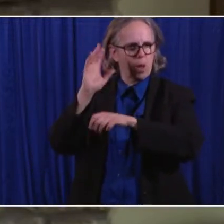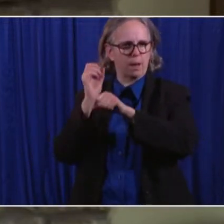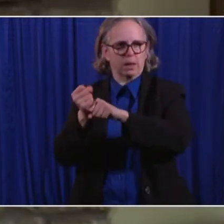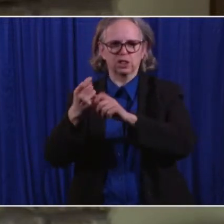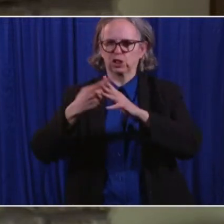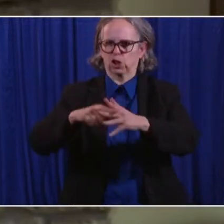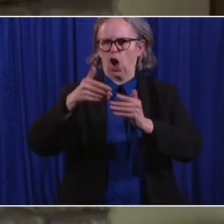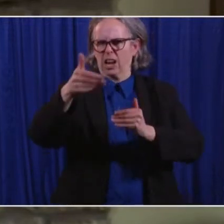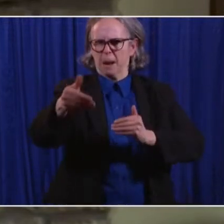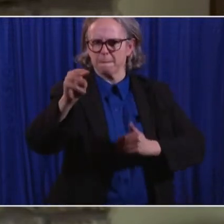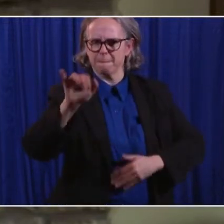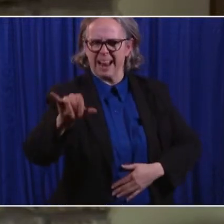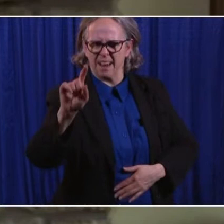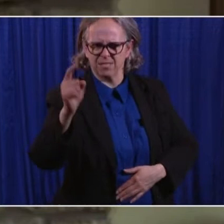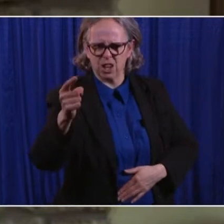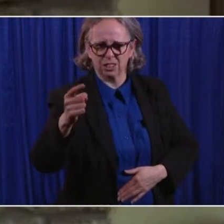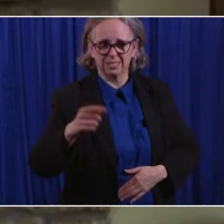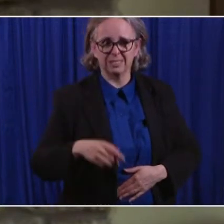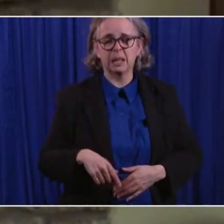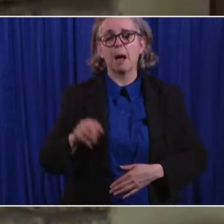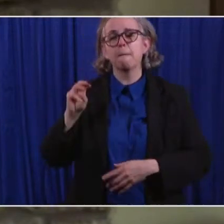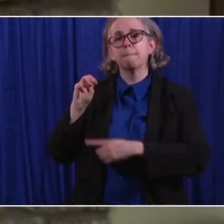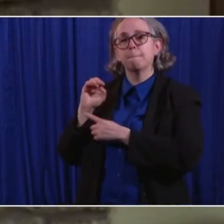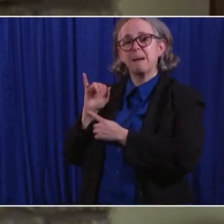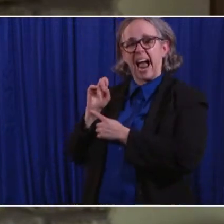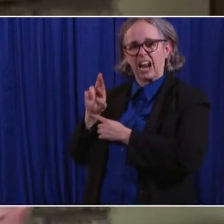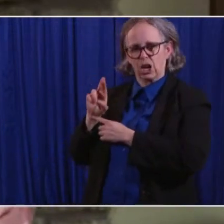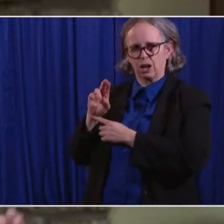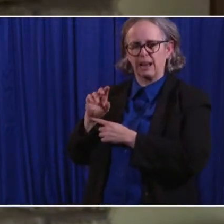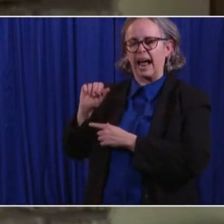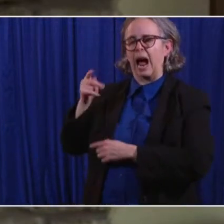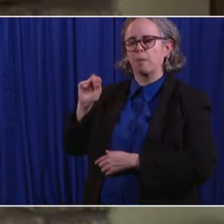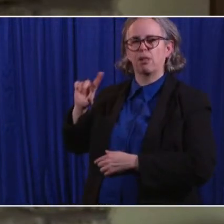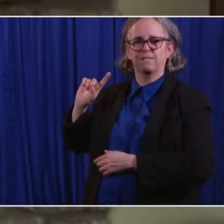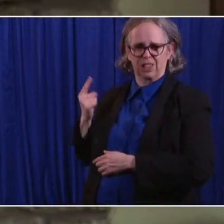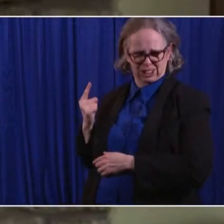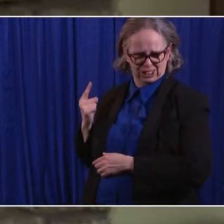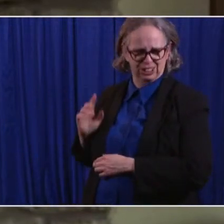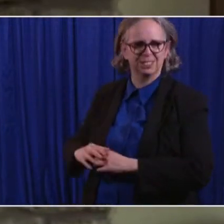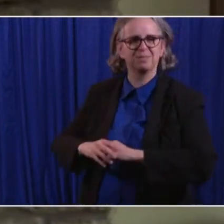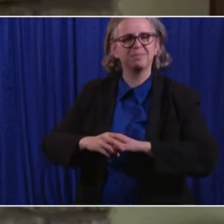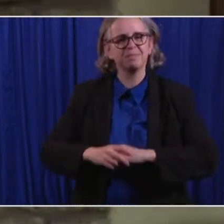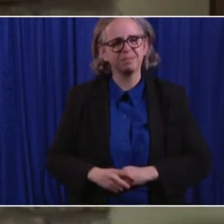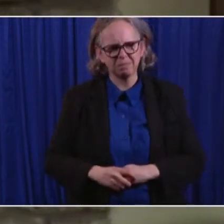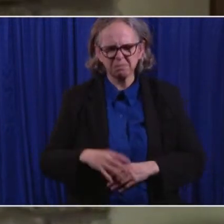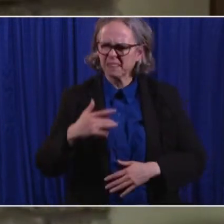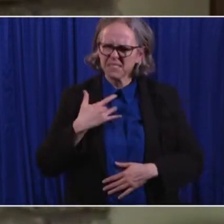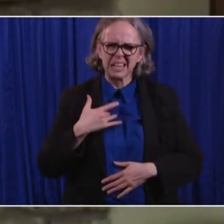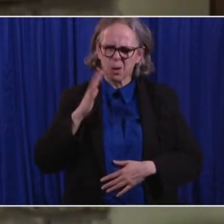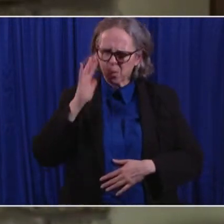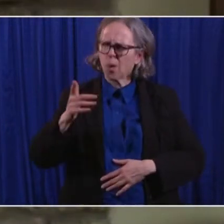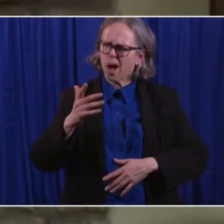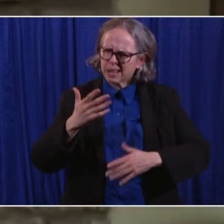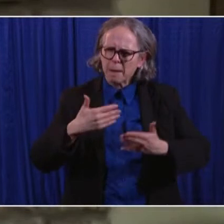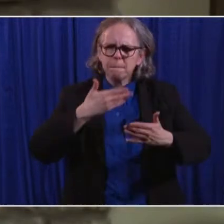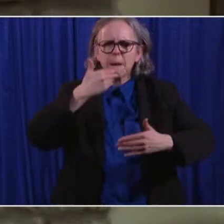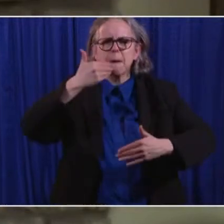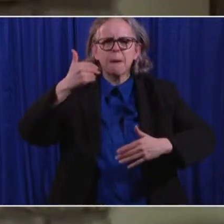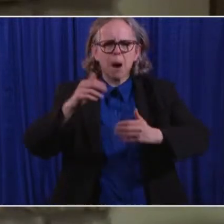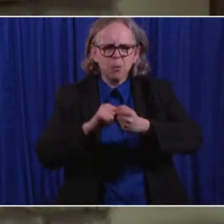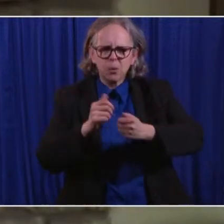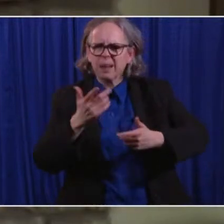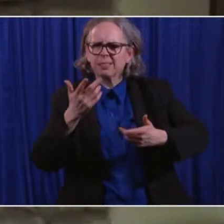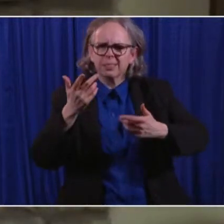1, but certainly by May 4th, we may be beyond, the limitations that we've imposed